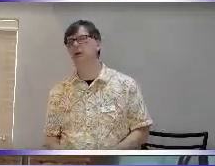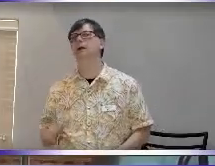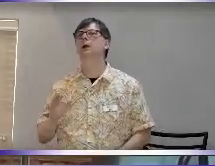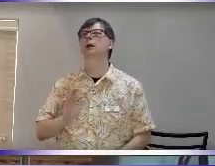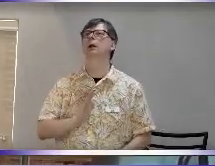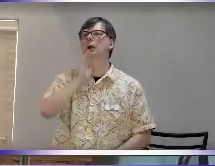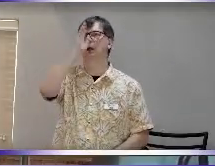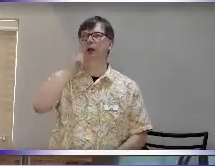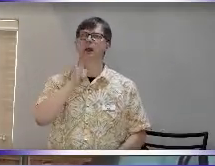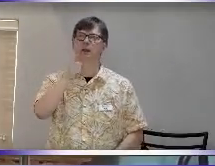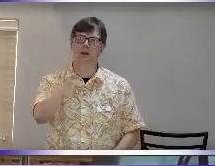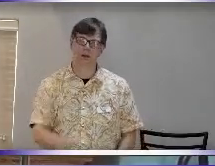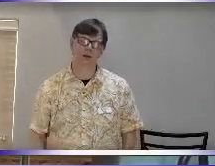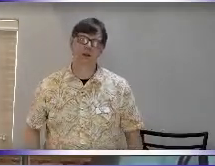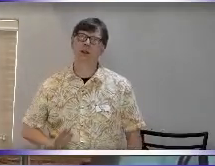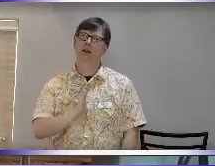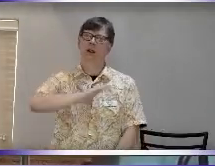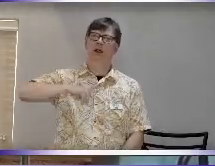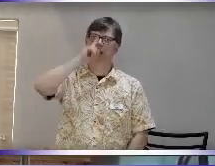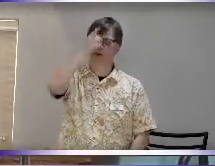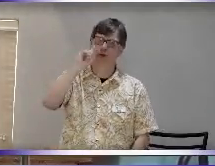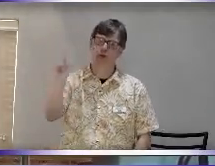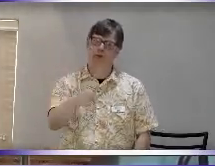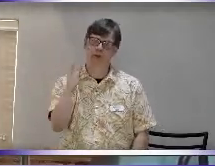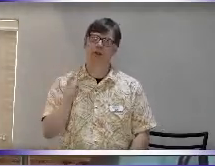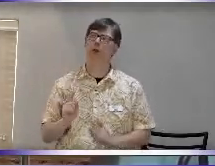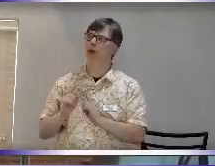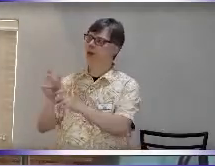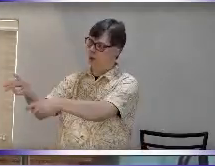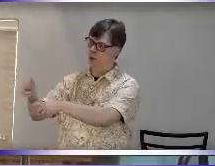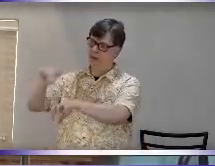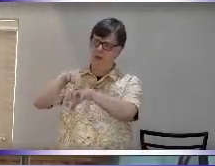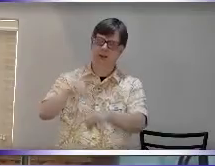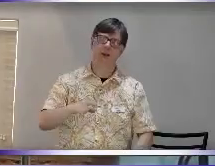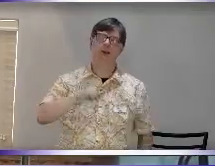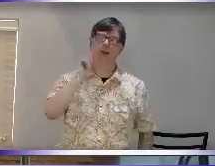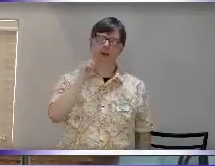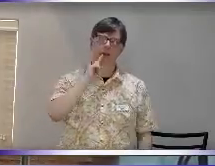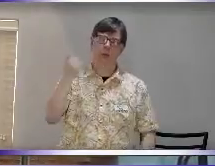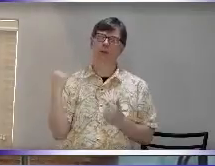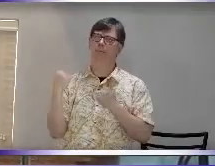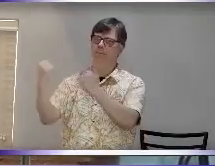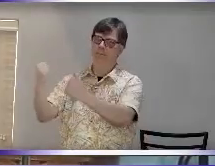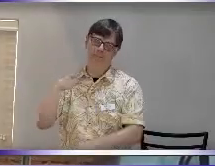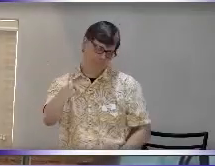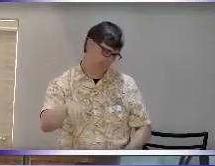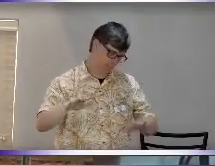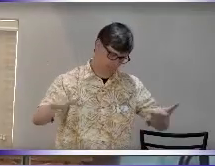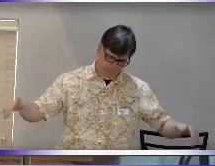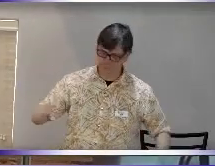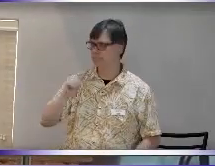is. God is the only thing that's going on. There's only one thing, this one power, this one presence. It's